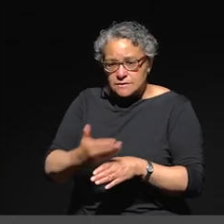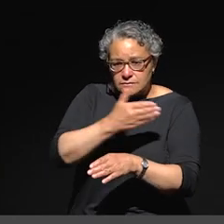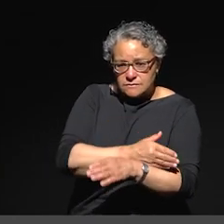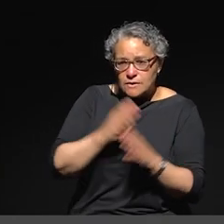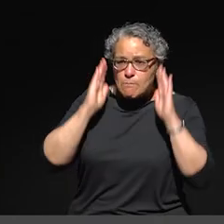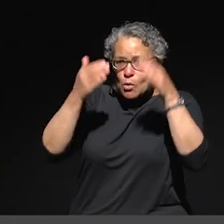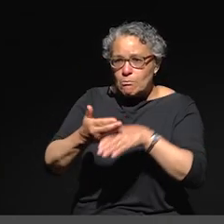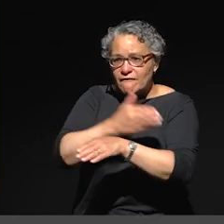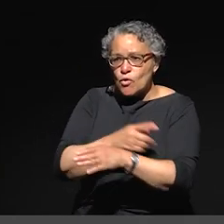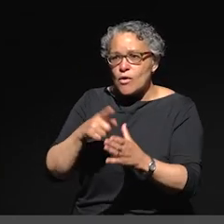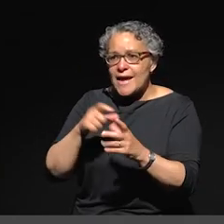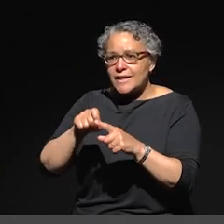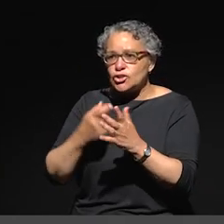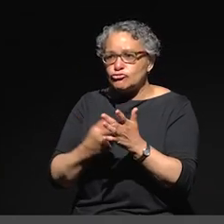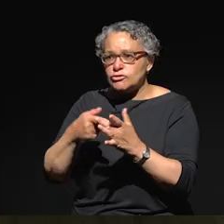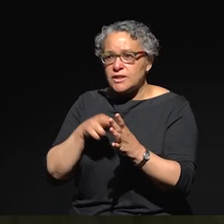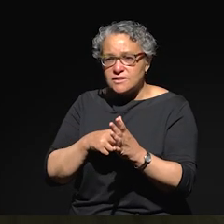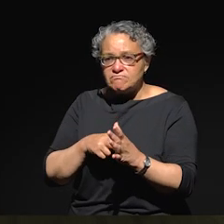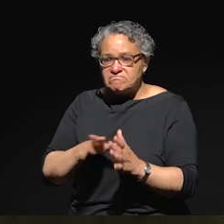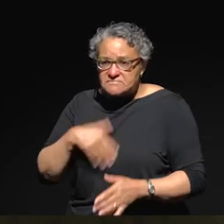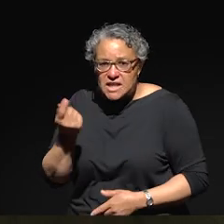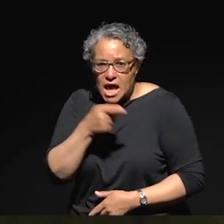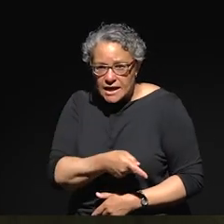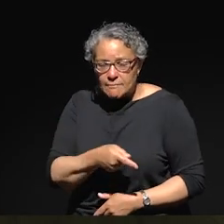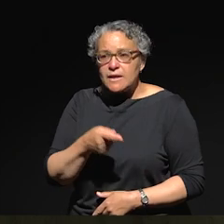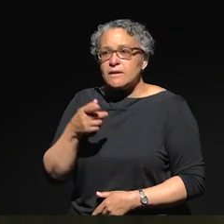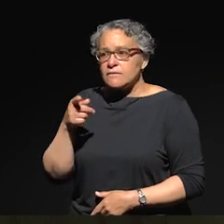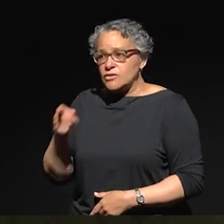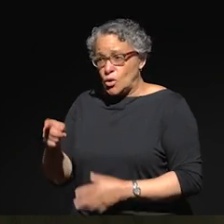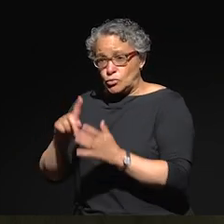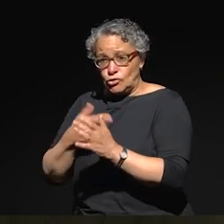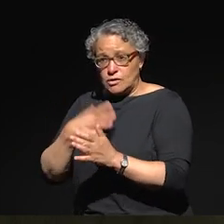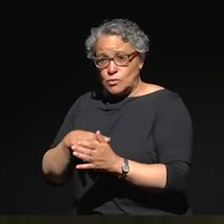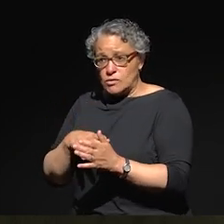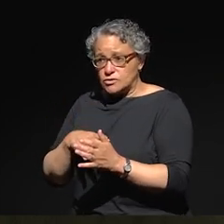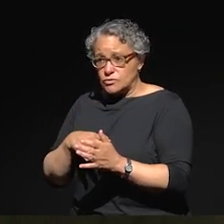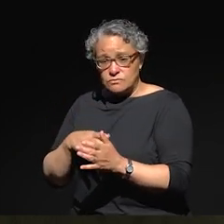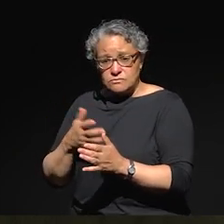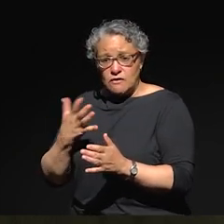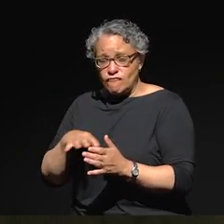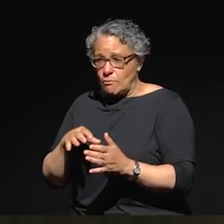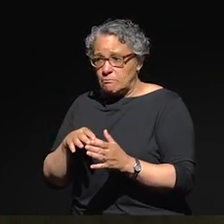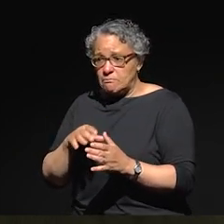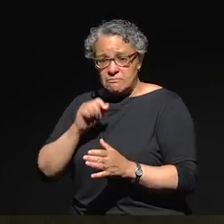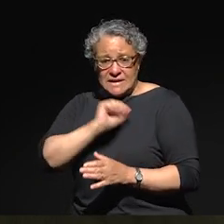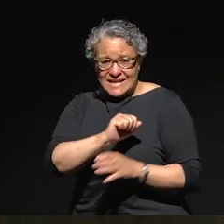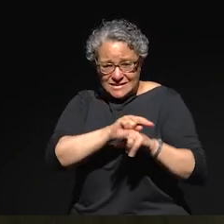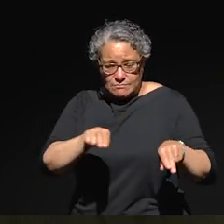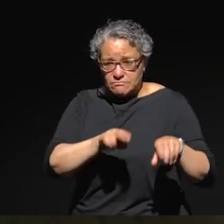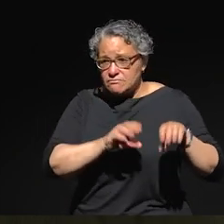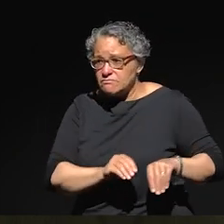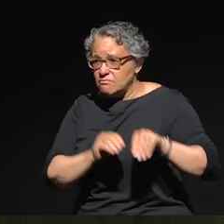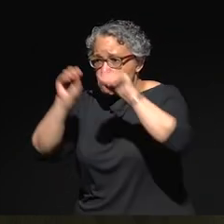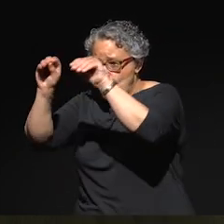the Borgia Pope, had stayed there. He didn't like him. And so he renovated the upstairs and had them